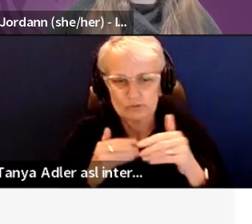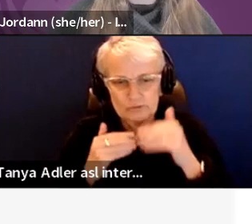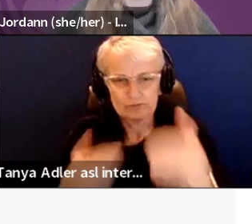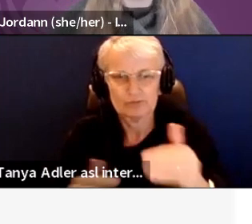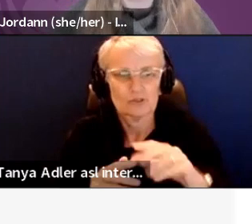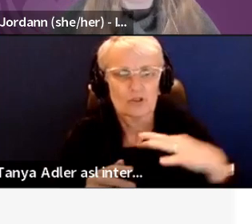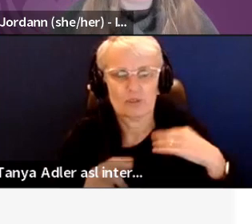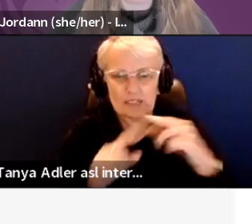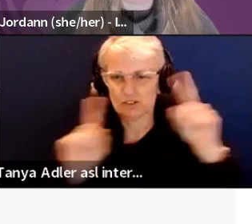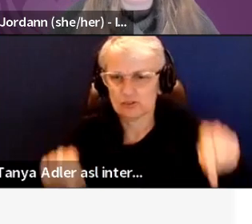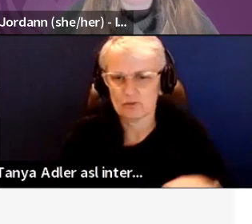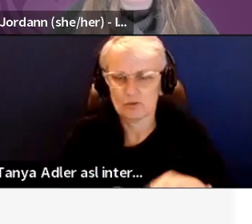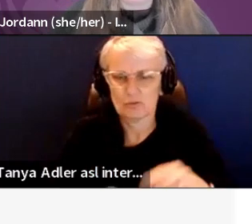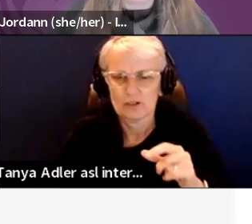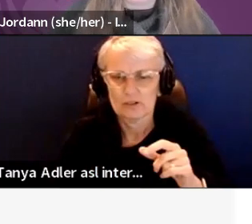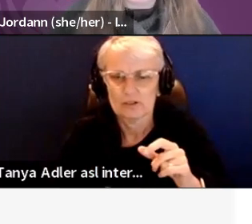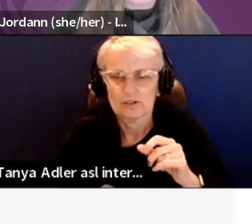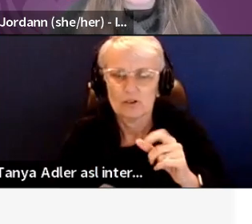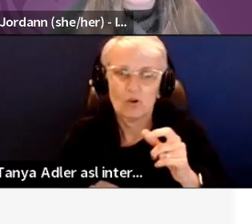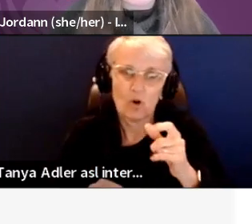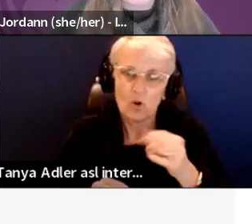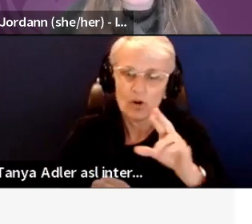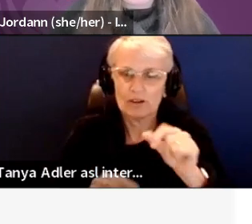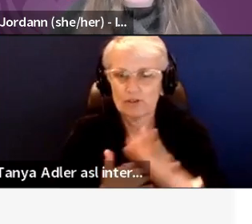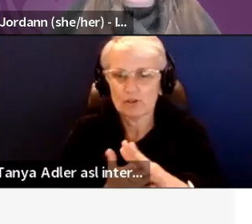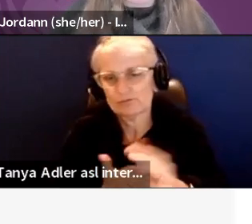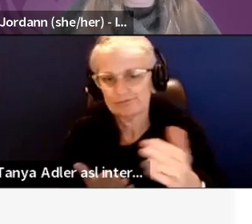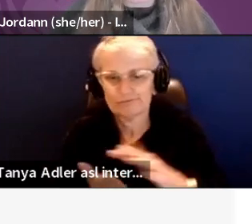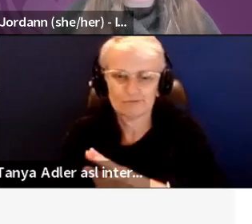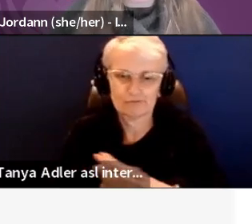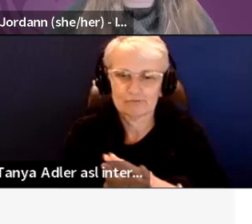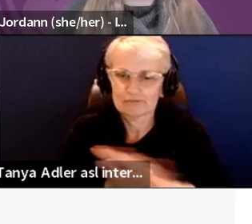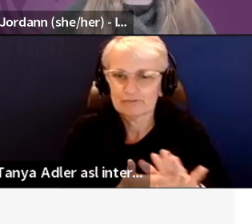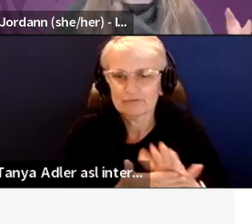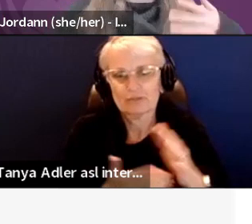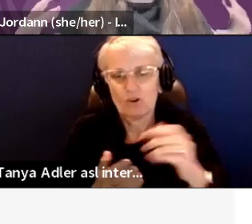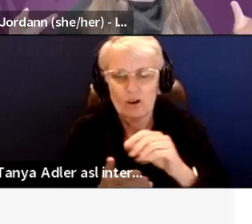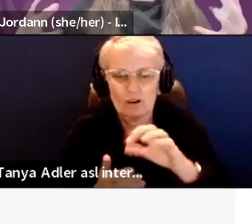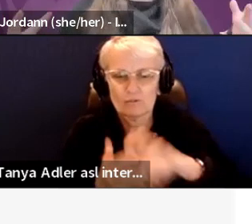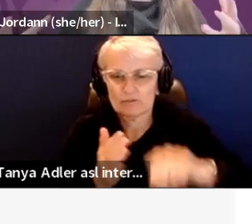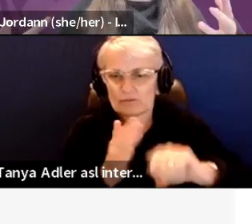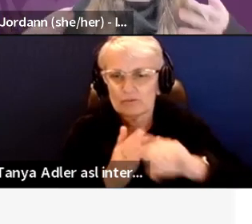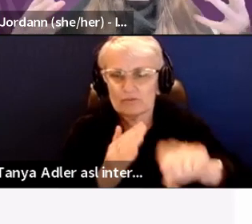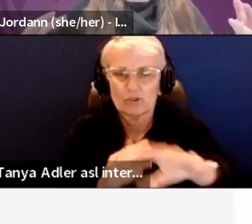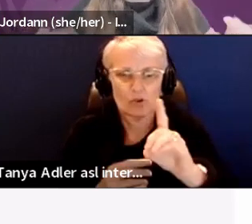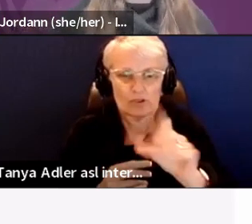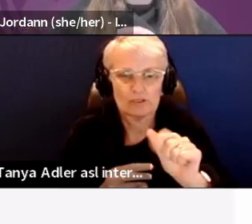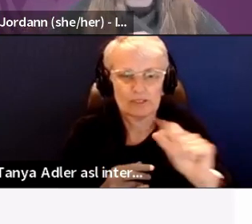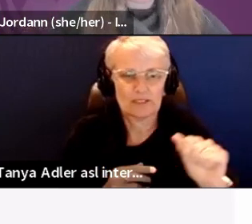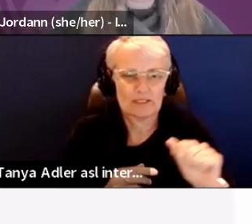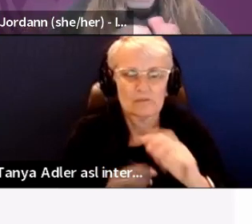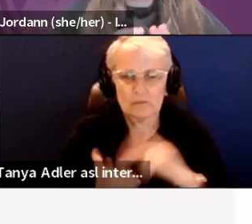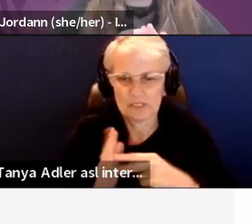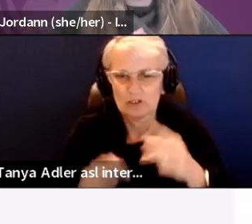application form unless you've cleared your portal or cleared your data, which is something you'd have to do very